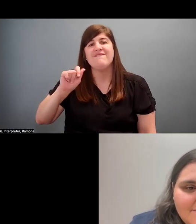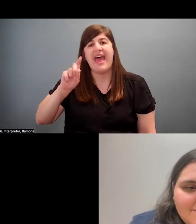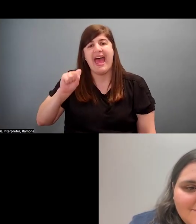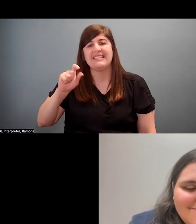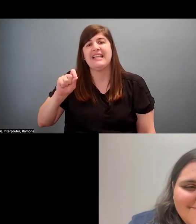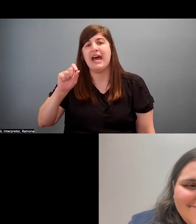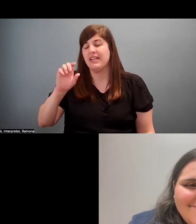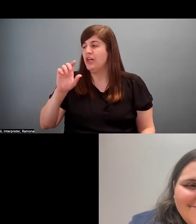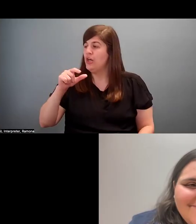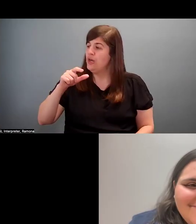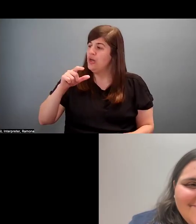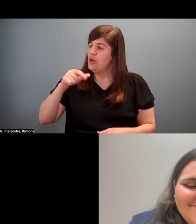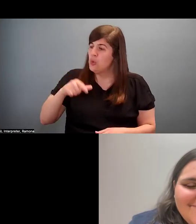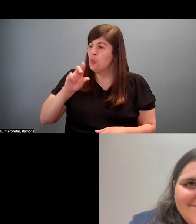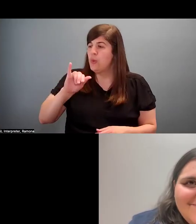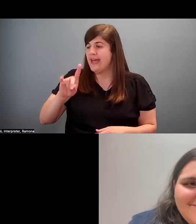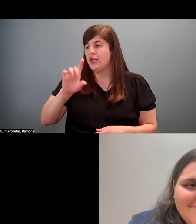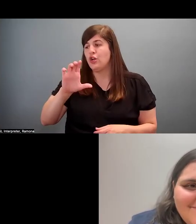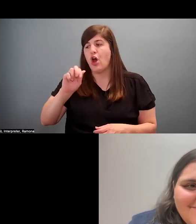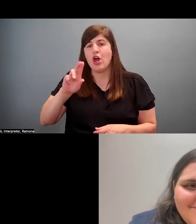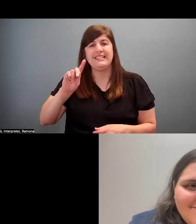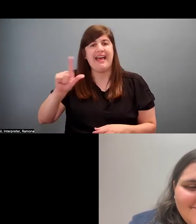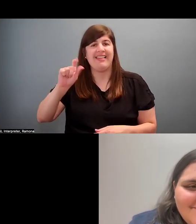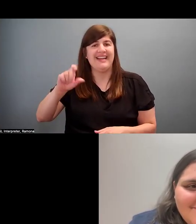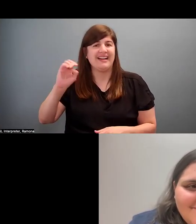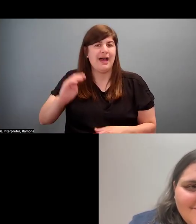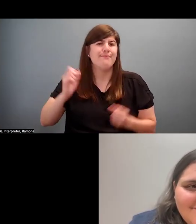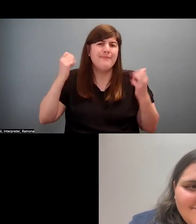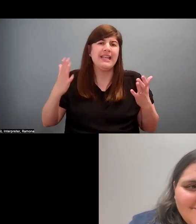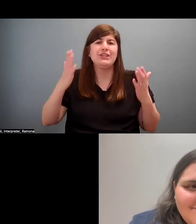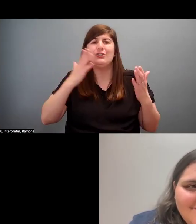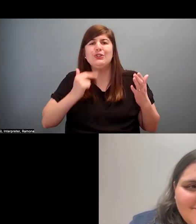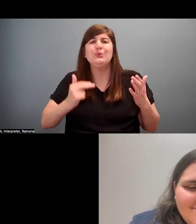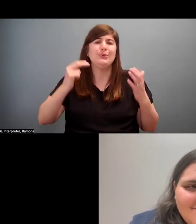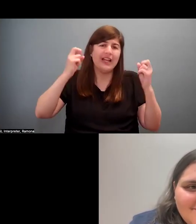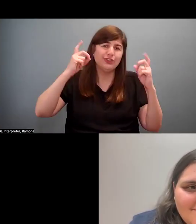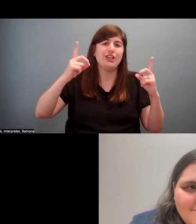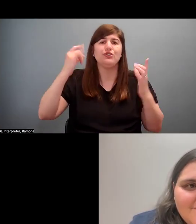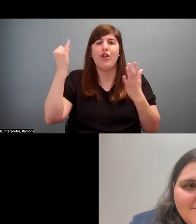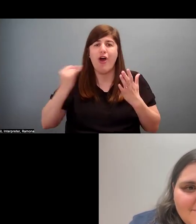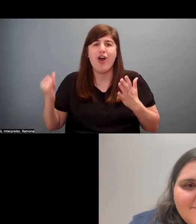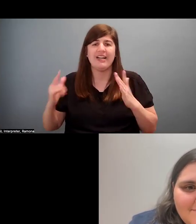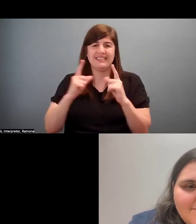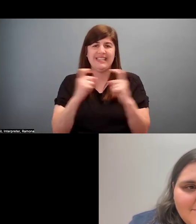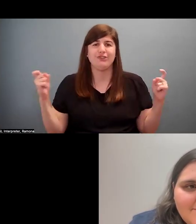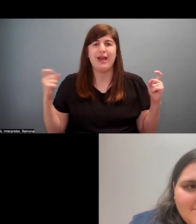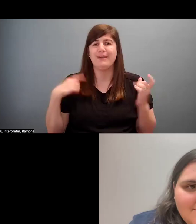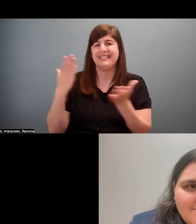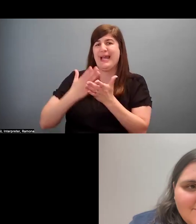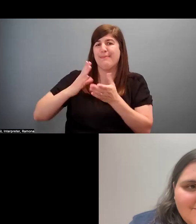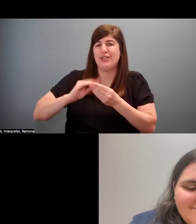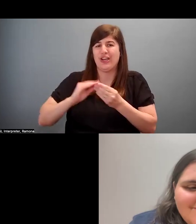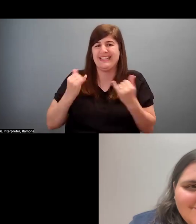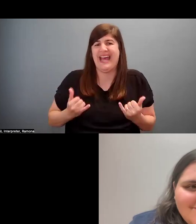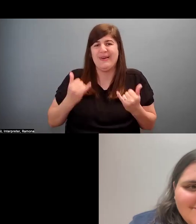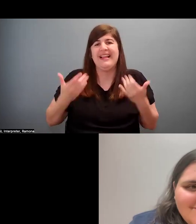squidfacts.bigcartel.com. You can also get that link on skypeascientist.com. Lots of cute educational art, etc. I'm going to stop talking now and let you get